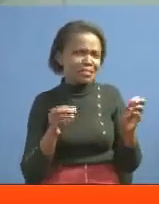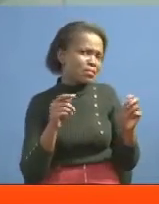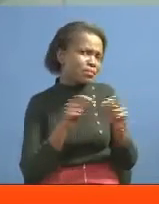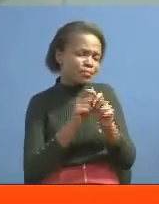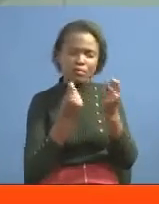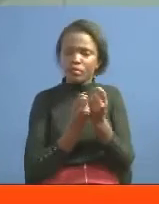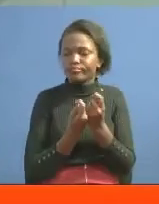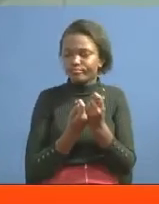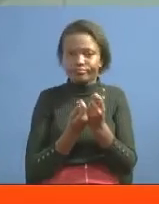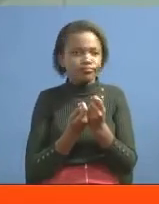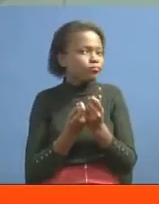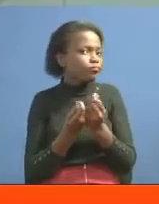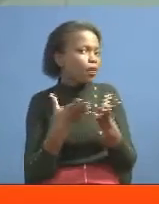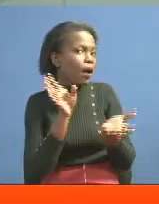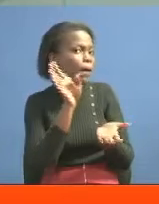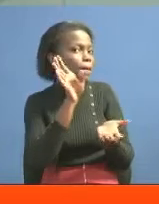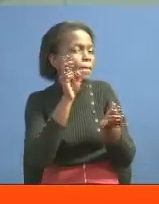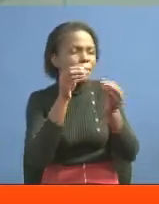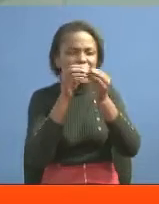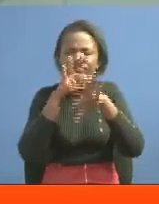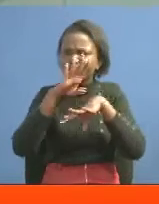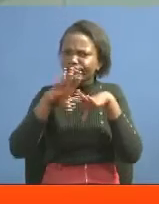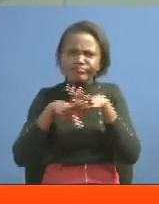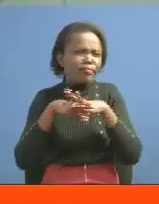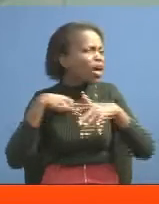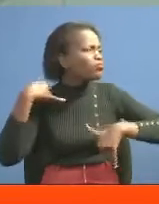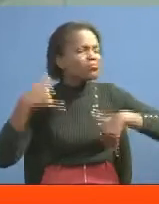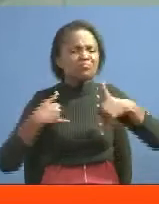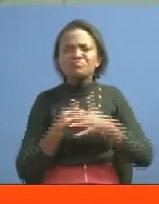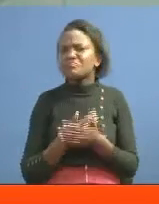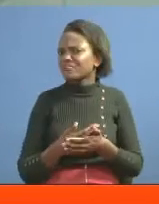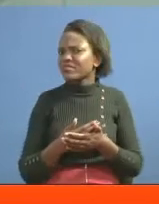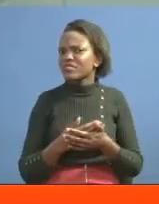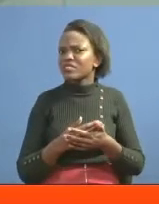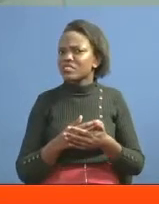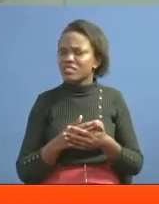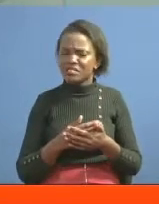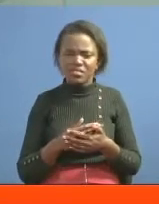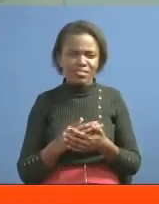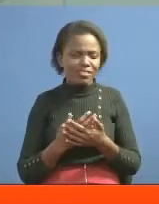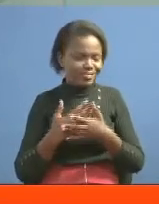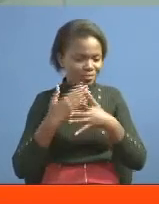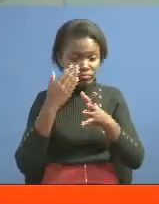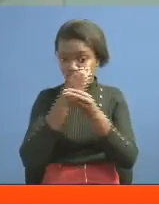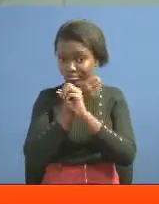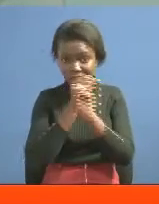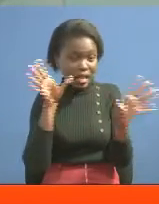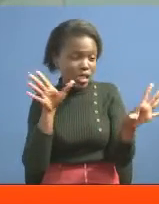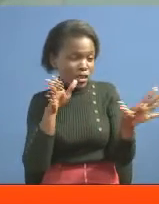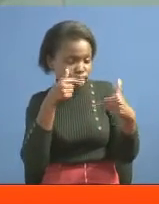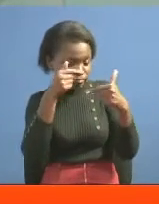guys, conferences, they're no longer having anything happening for them. And some of these things,